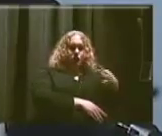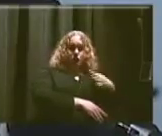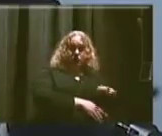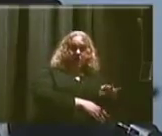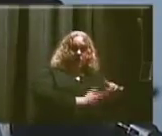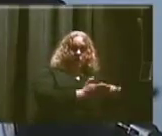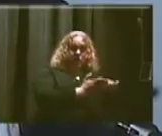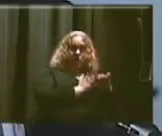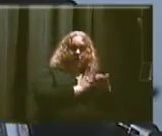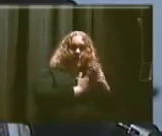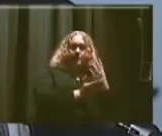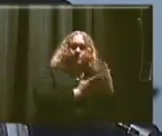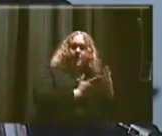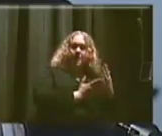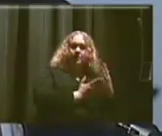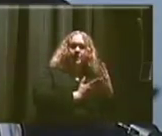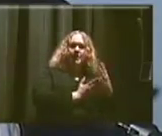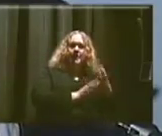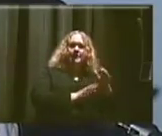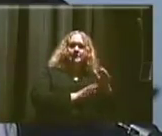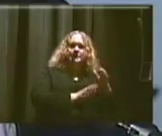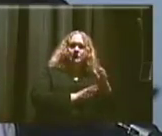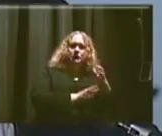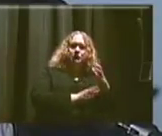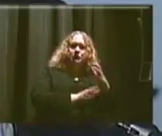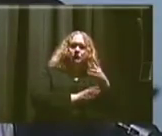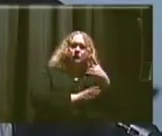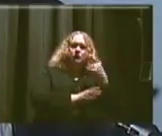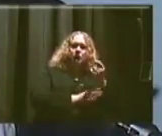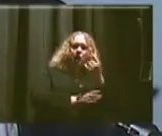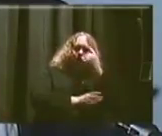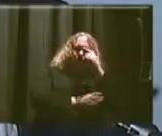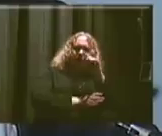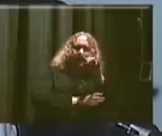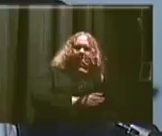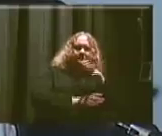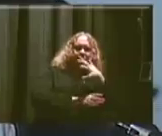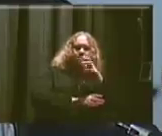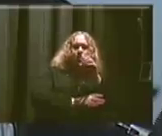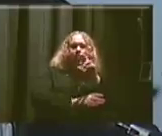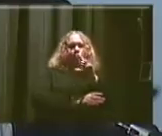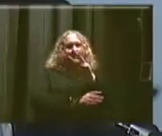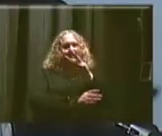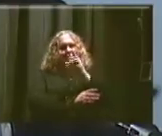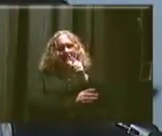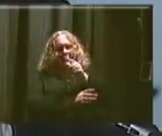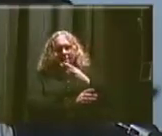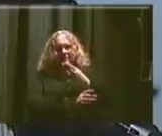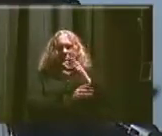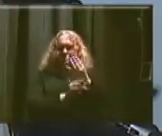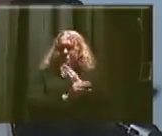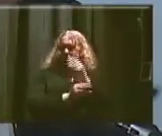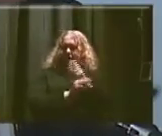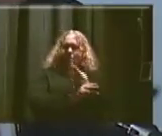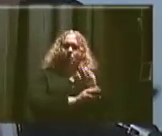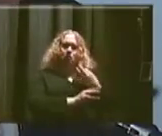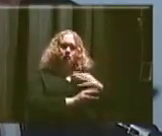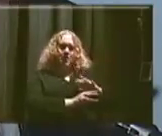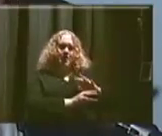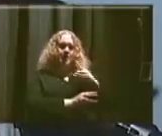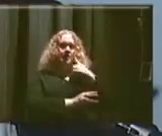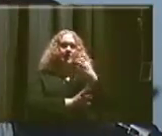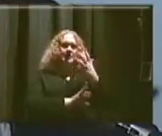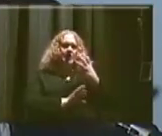pursue maybe a fifth or sixth math credit to basically get their interest in